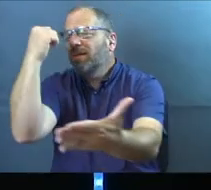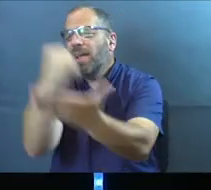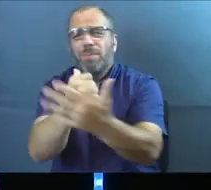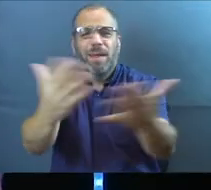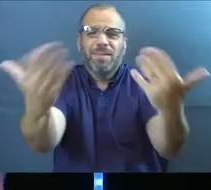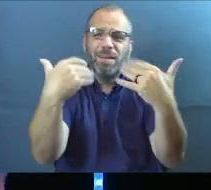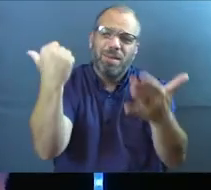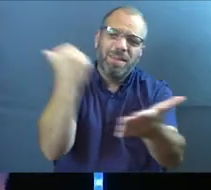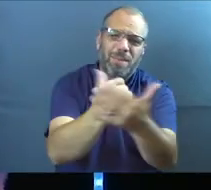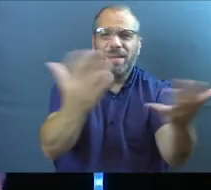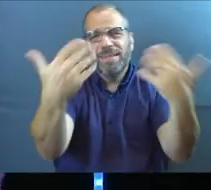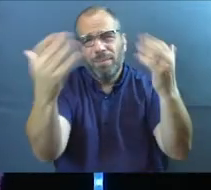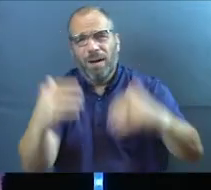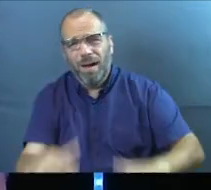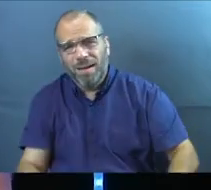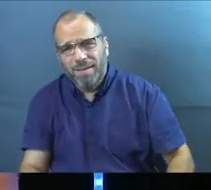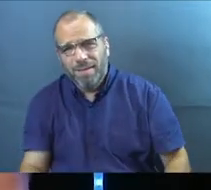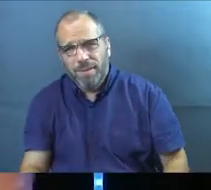amen.